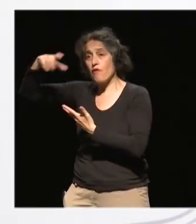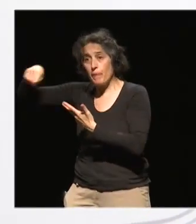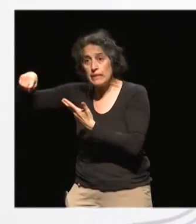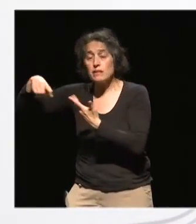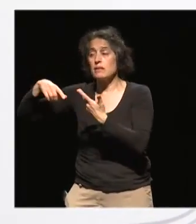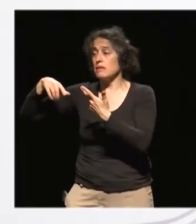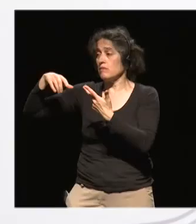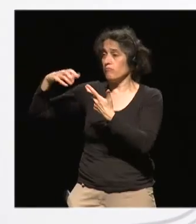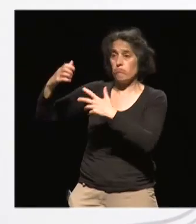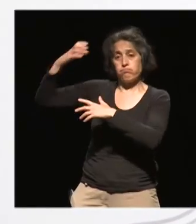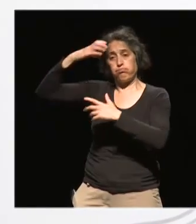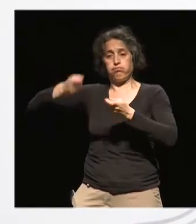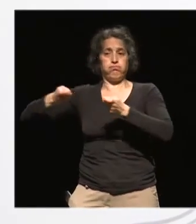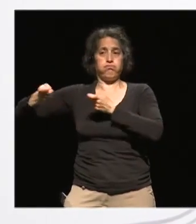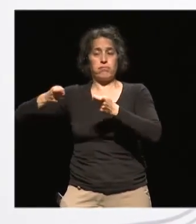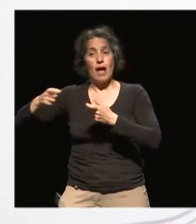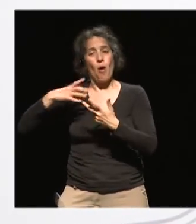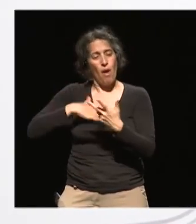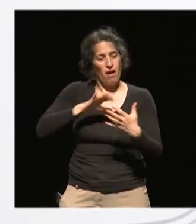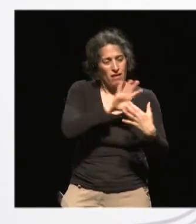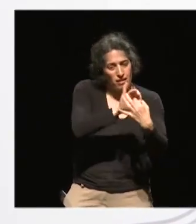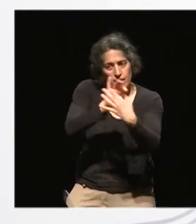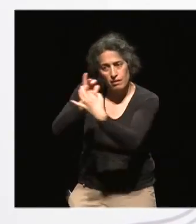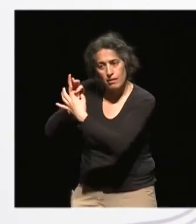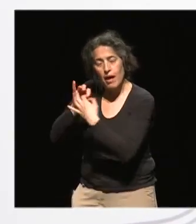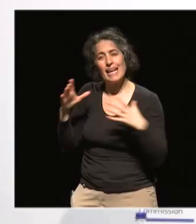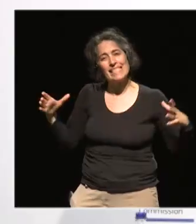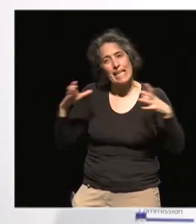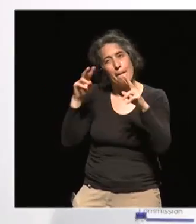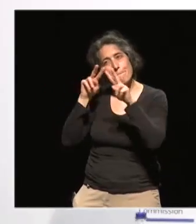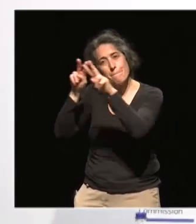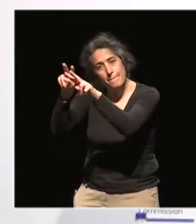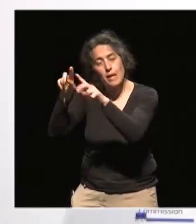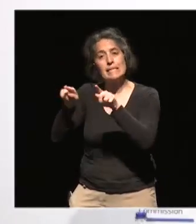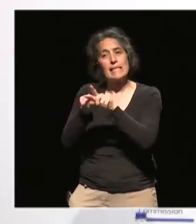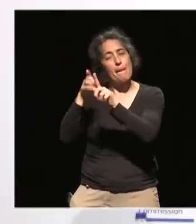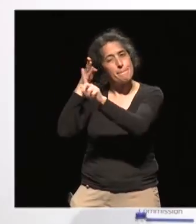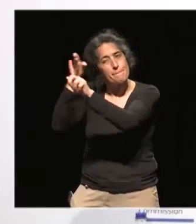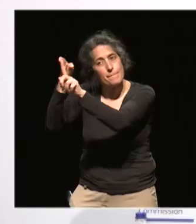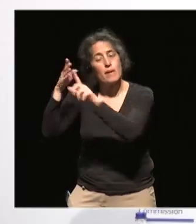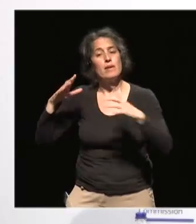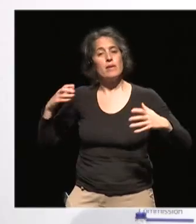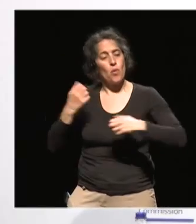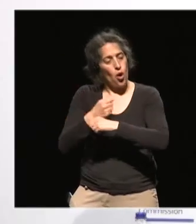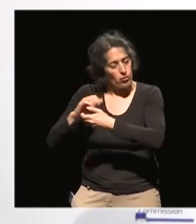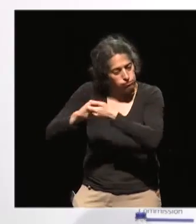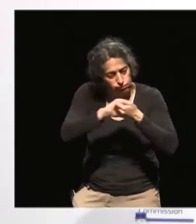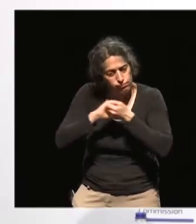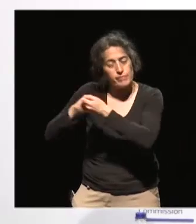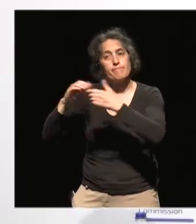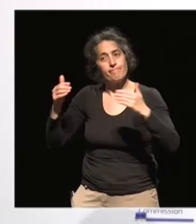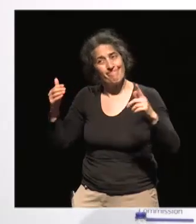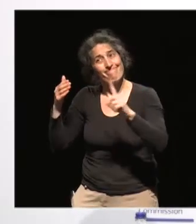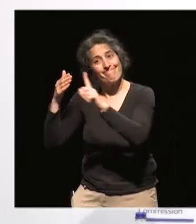all look towards one common goal and work towards a common interest. Belete, you're the other minister on the